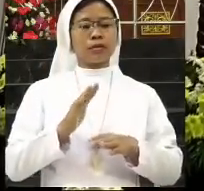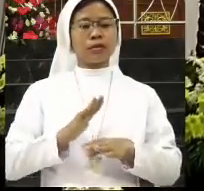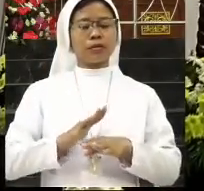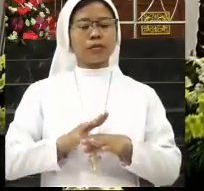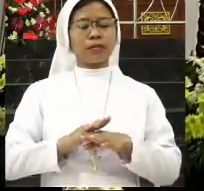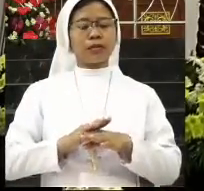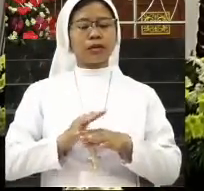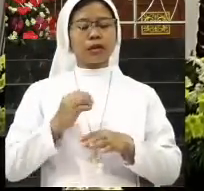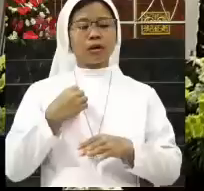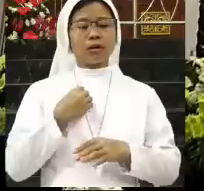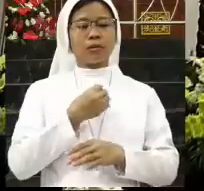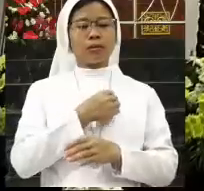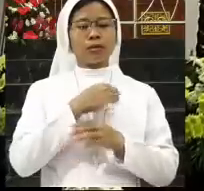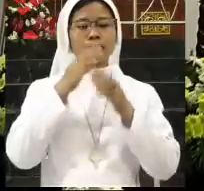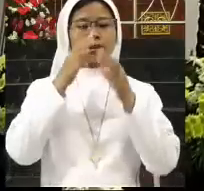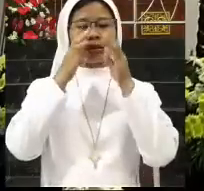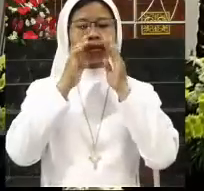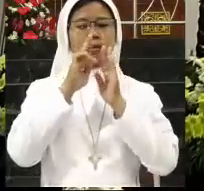kamunduan,